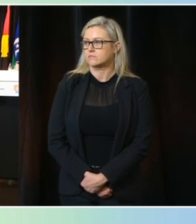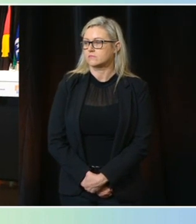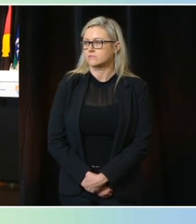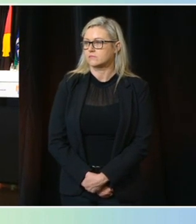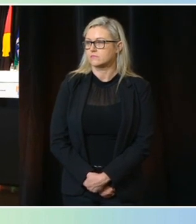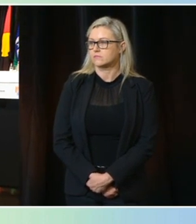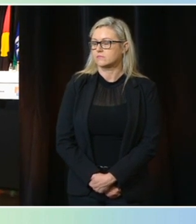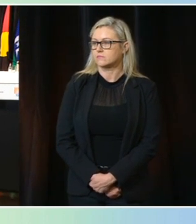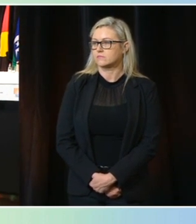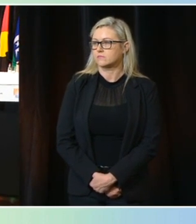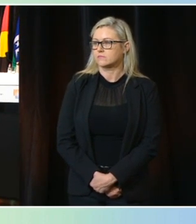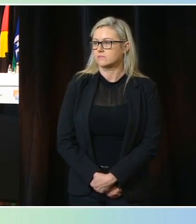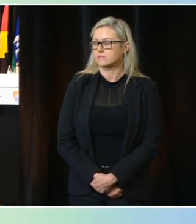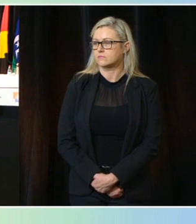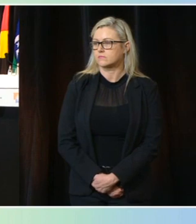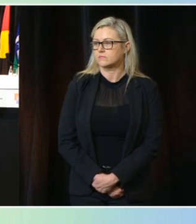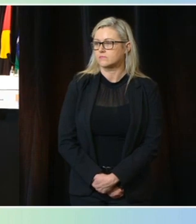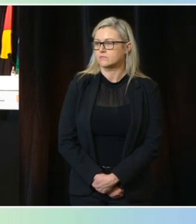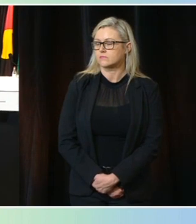thank you